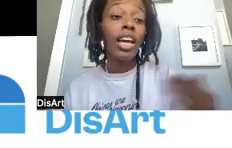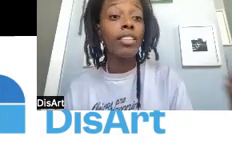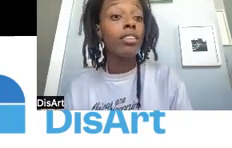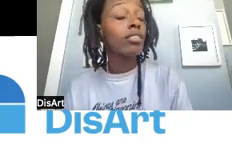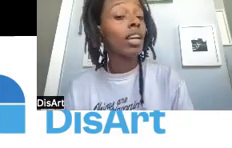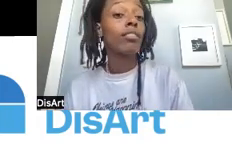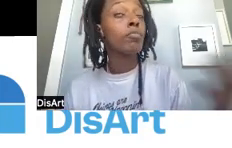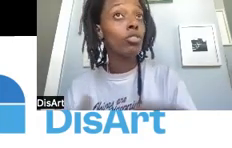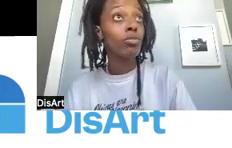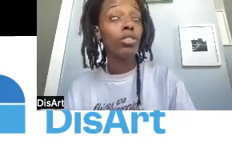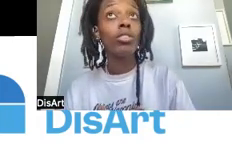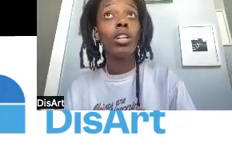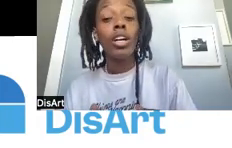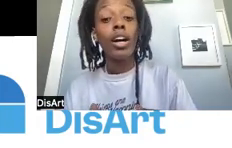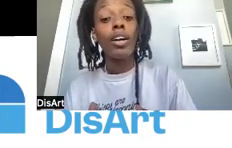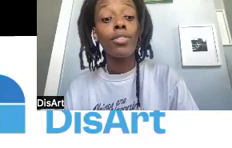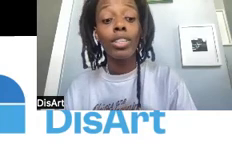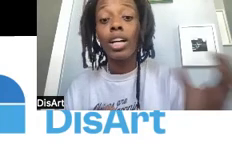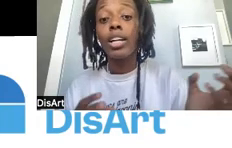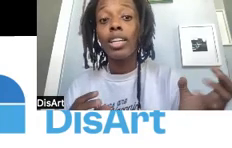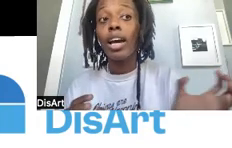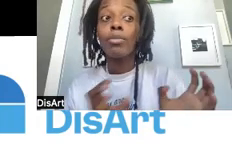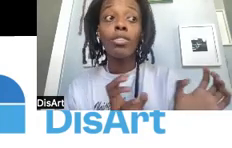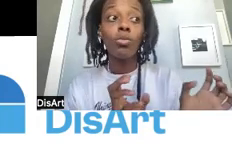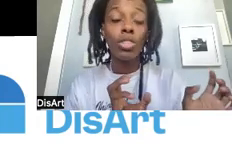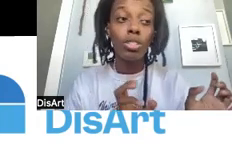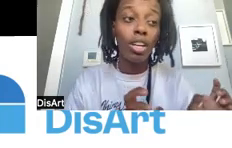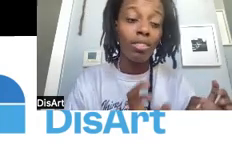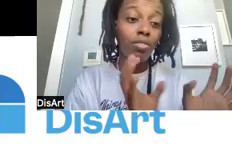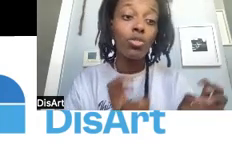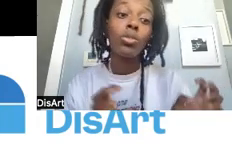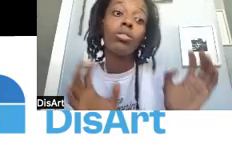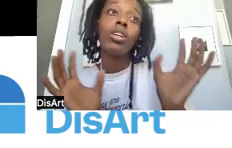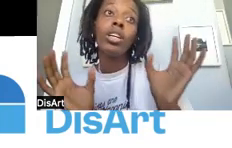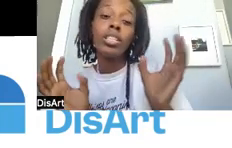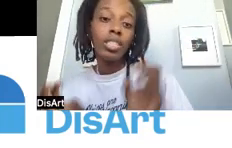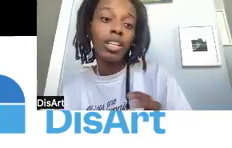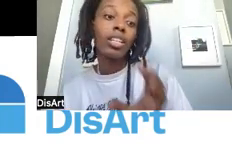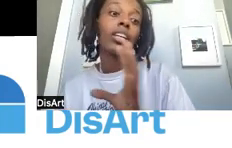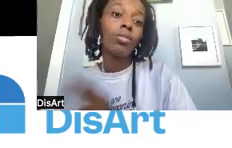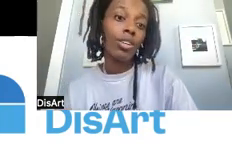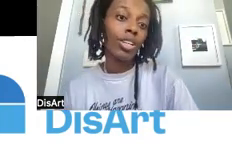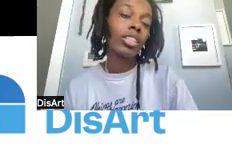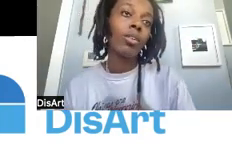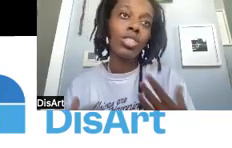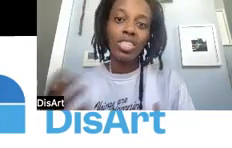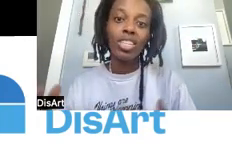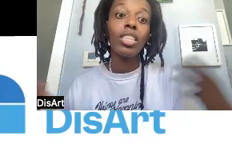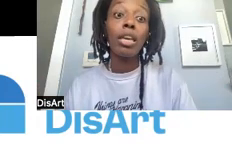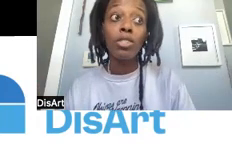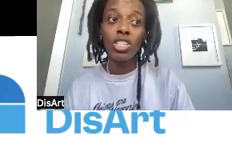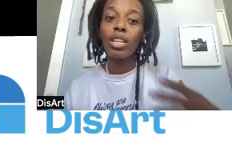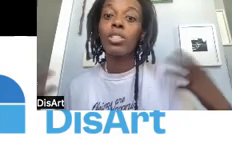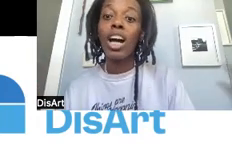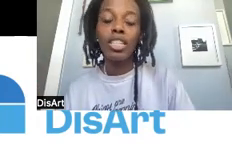movement, and this kind of beautiful thread line that happened with this kind of visual aesthetic and rhetoric that we see